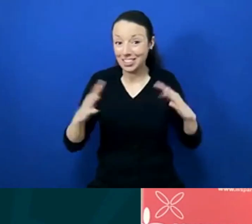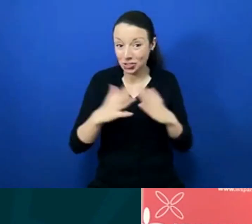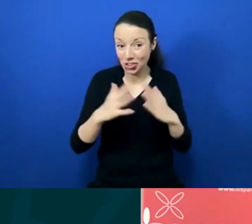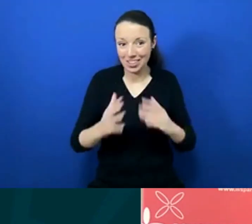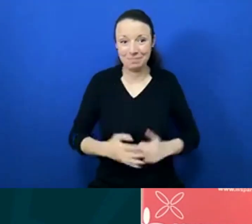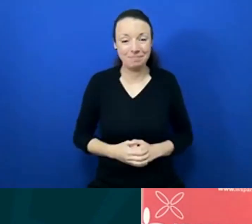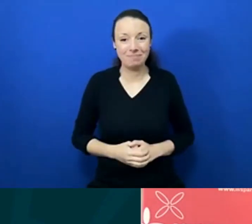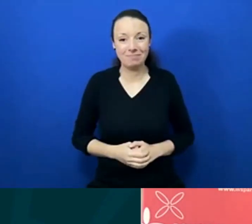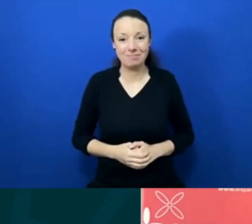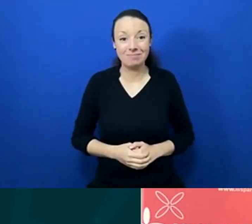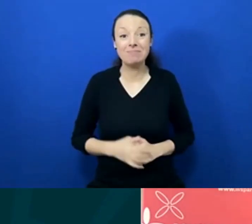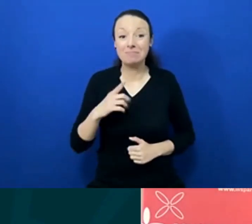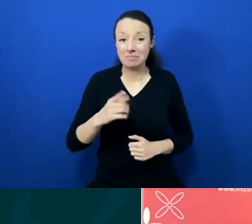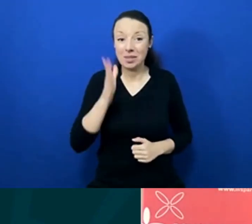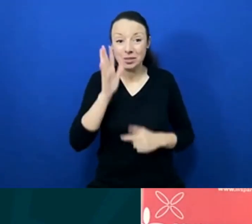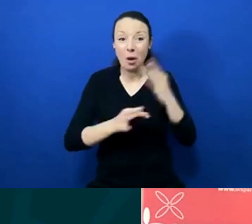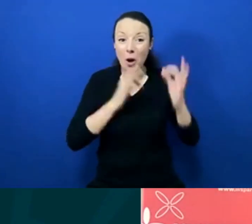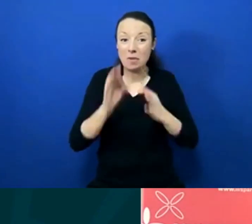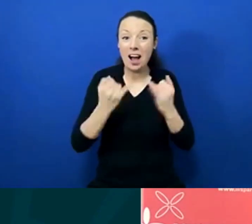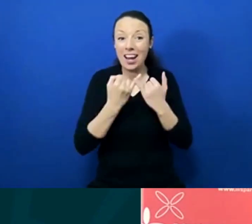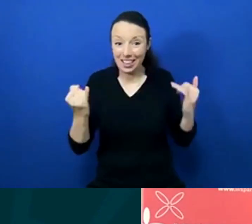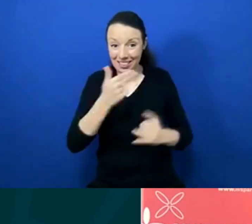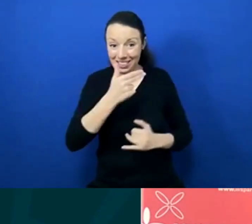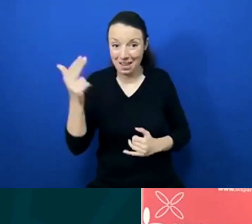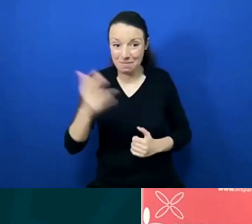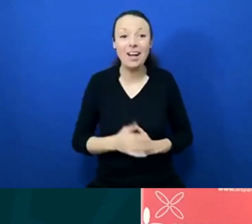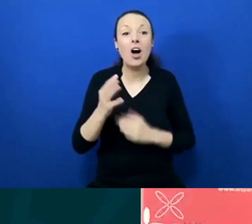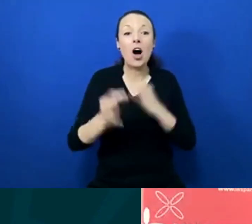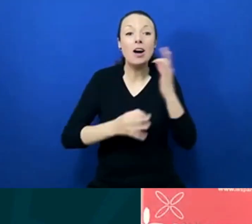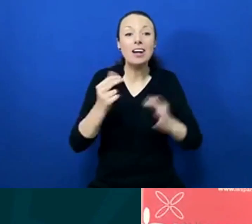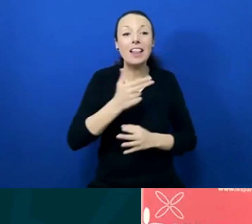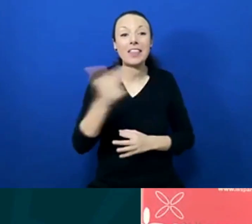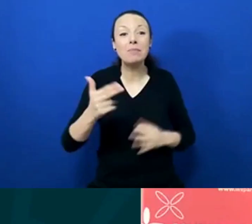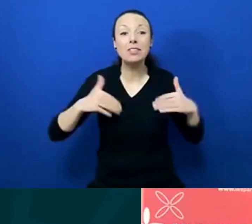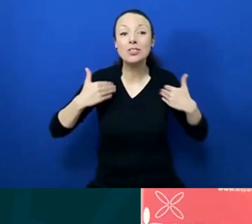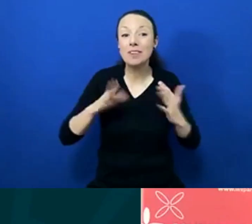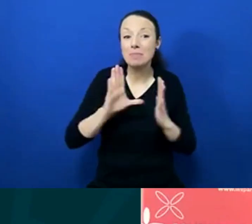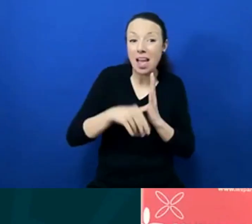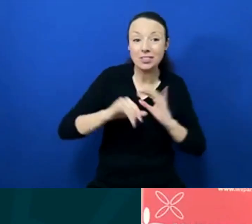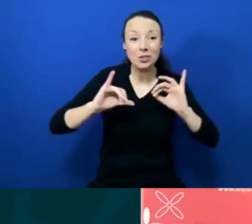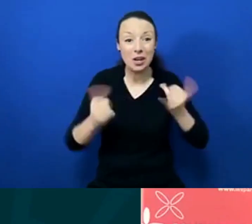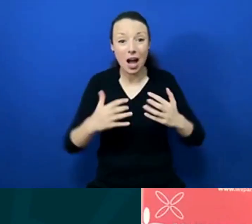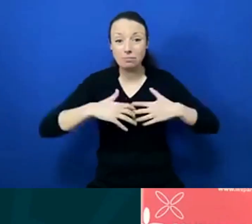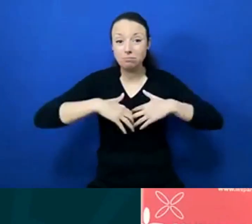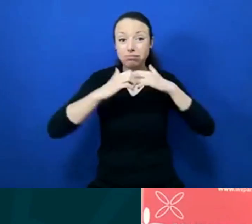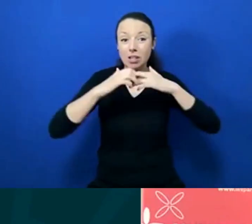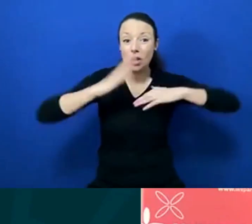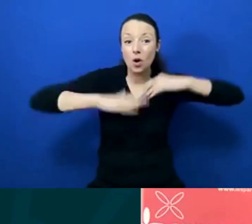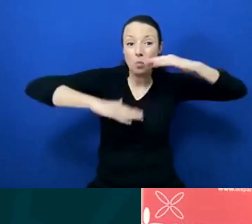March at 10. We're going to speak about different topics, speaking of healthy cities,